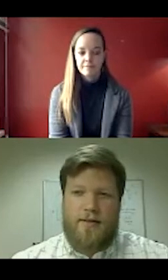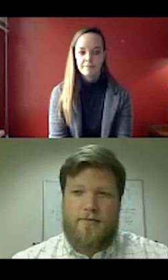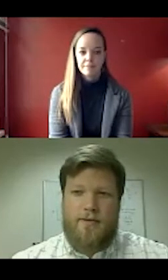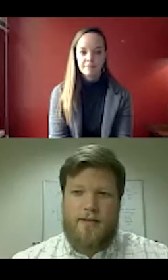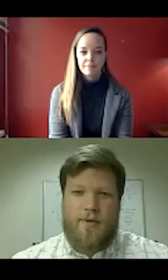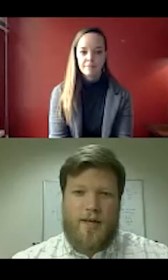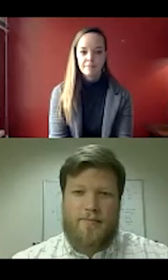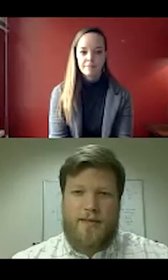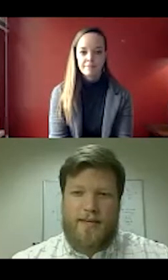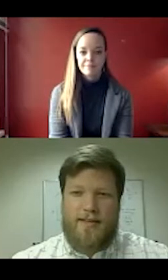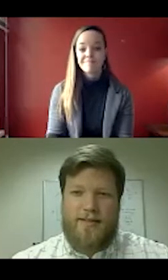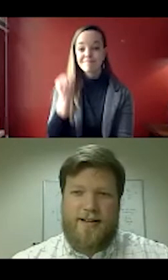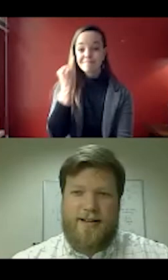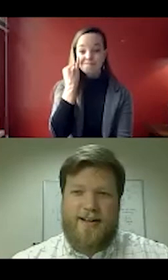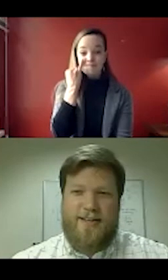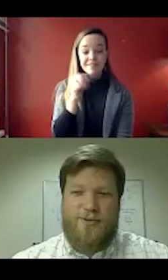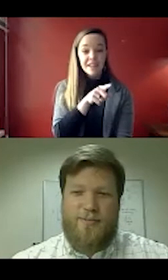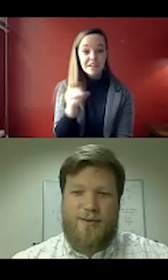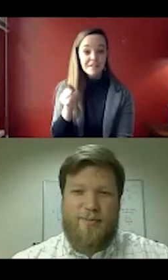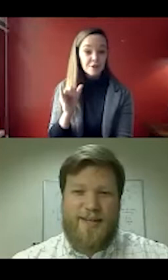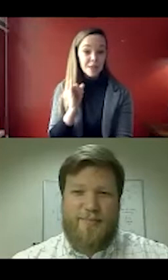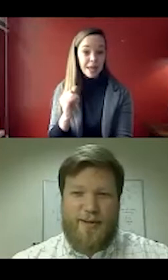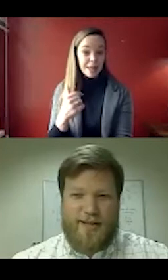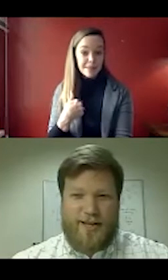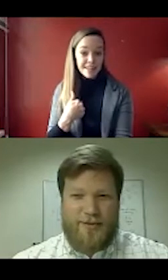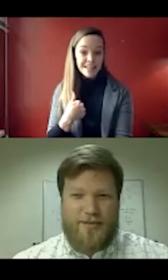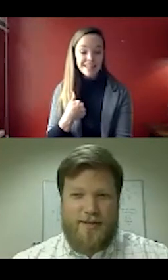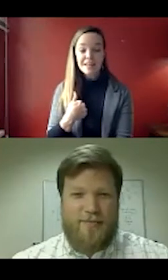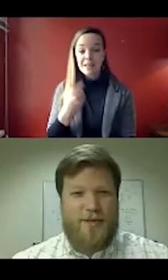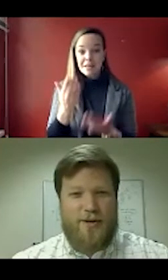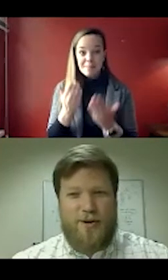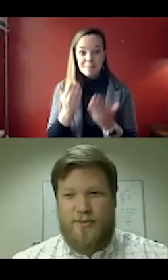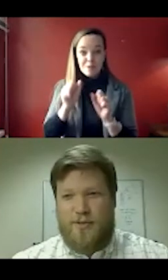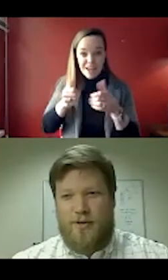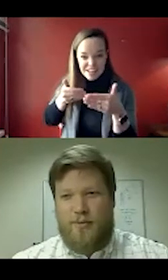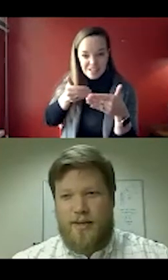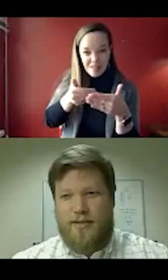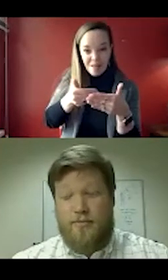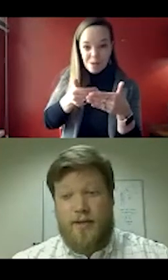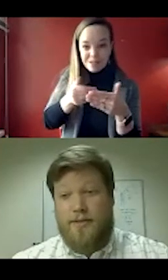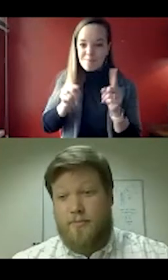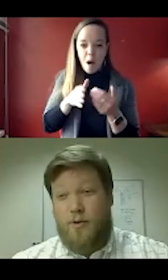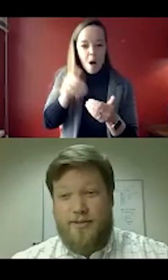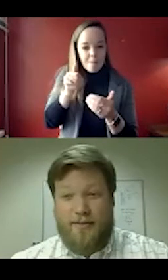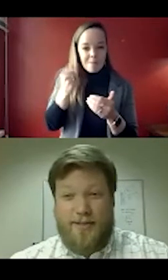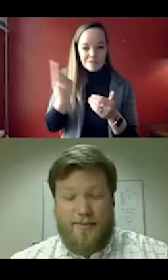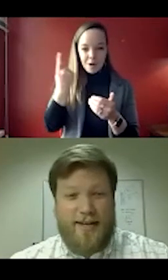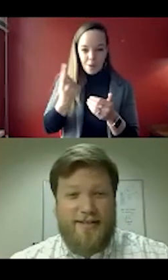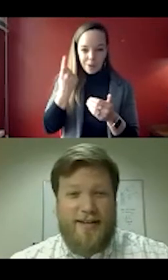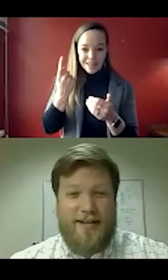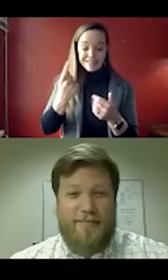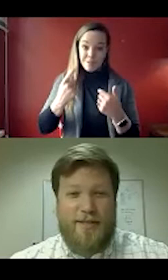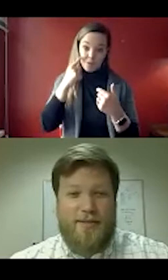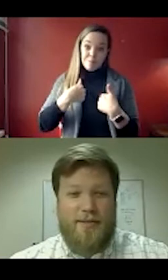And if you're like me, you can probably get pretty close, but you almost always, well, I guess always, at least in my